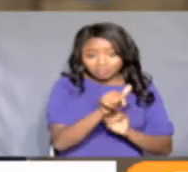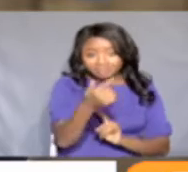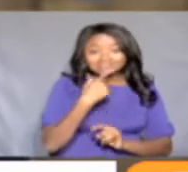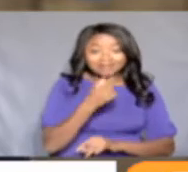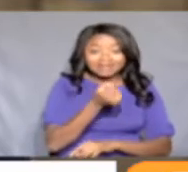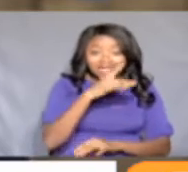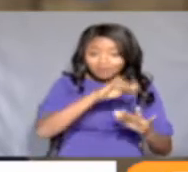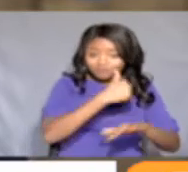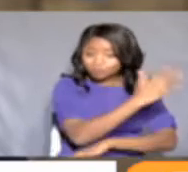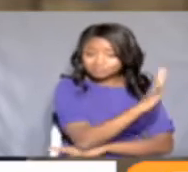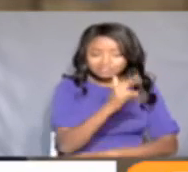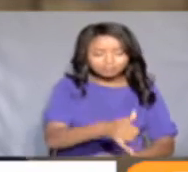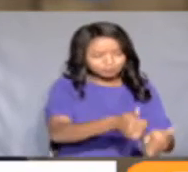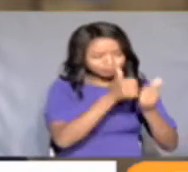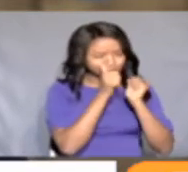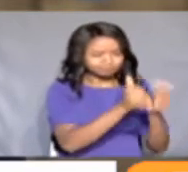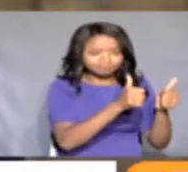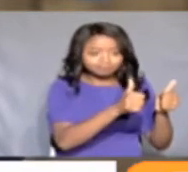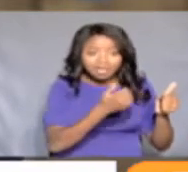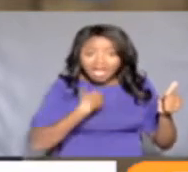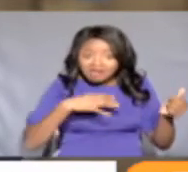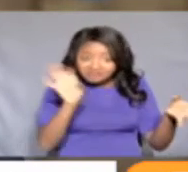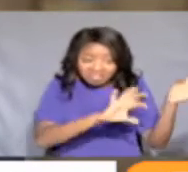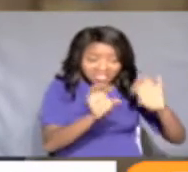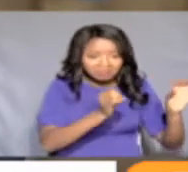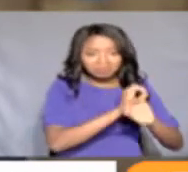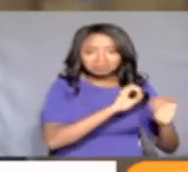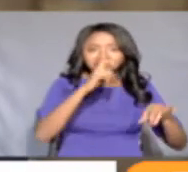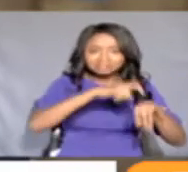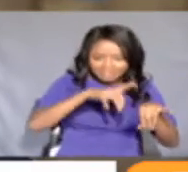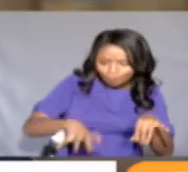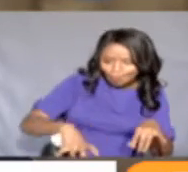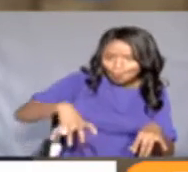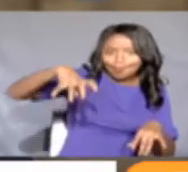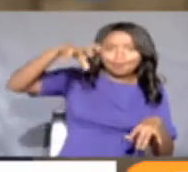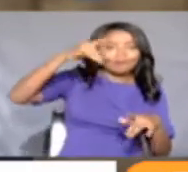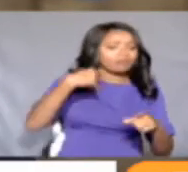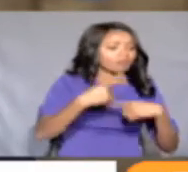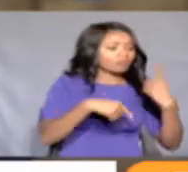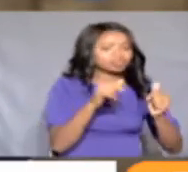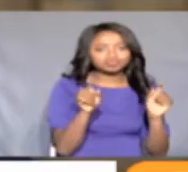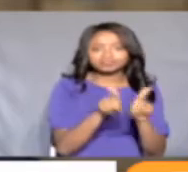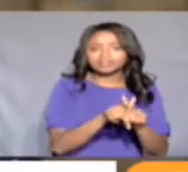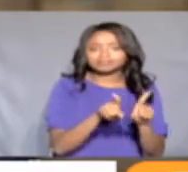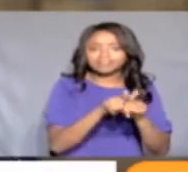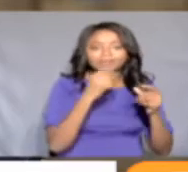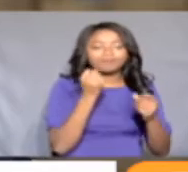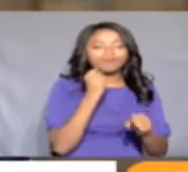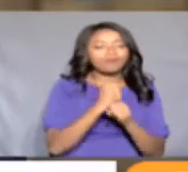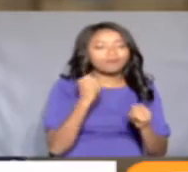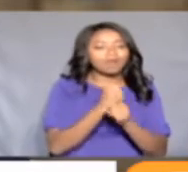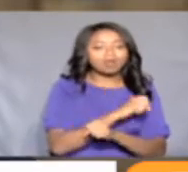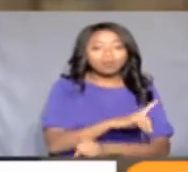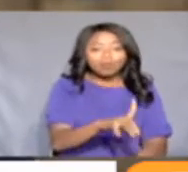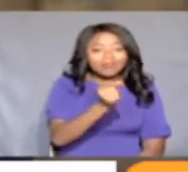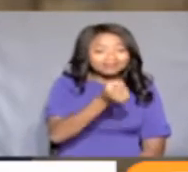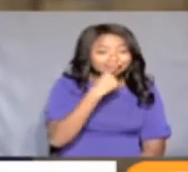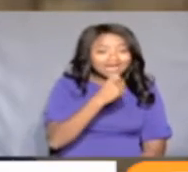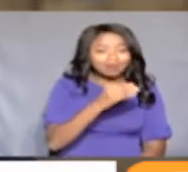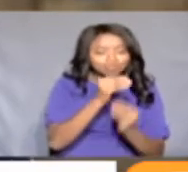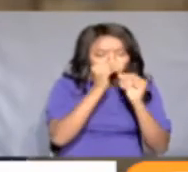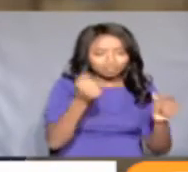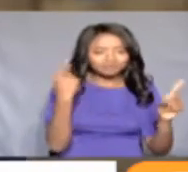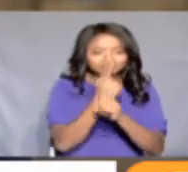real deal. No chemicals in it. I've been using them since when I was a kid and they have worked. A single herb treats several